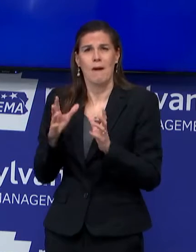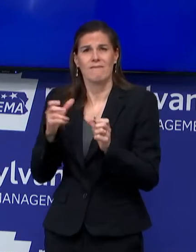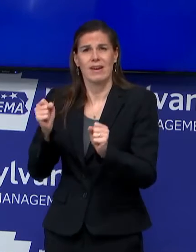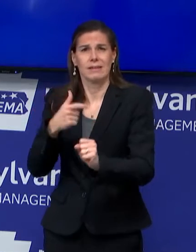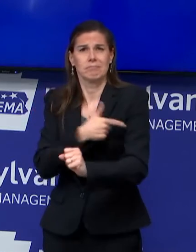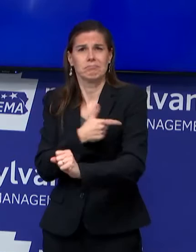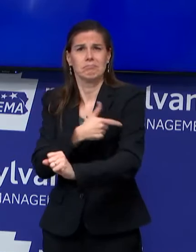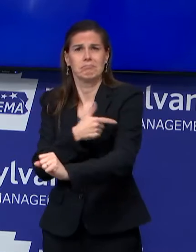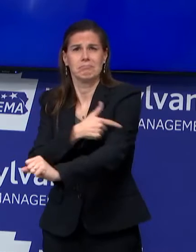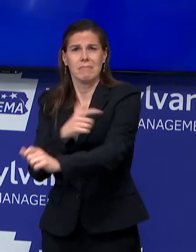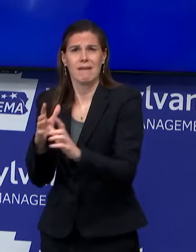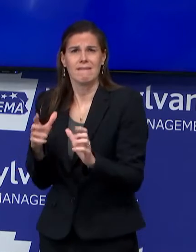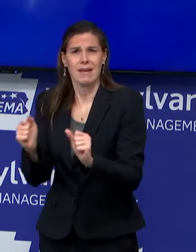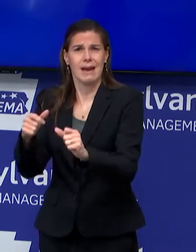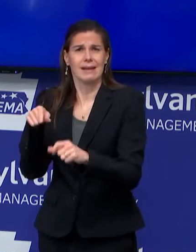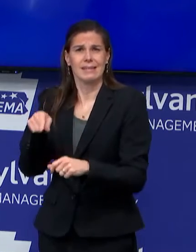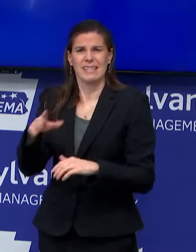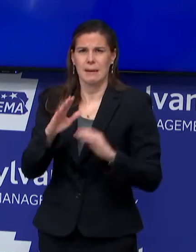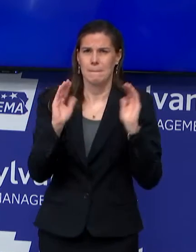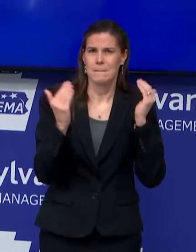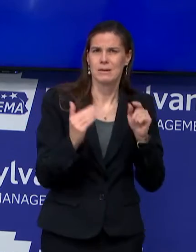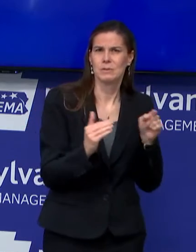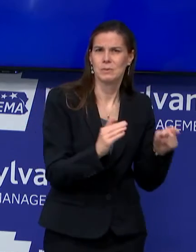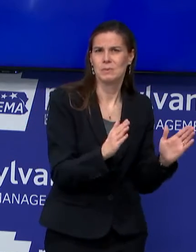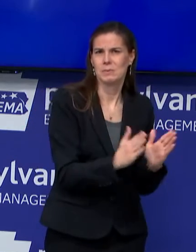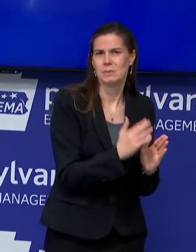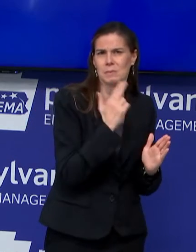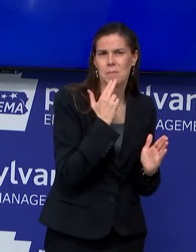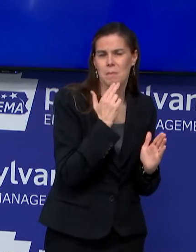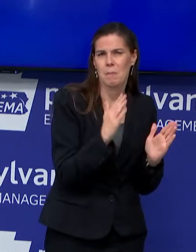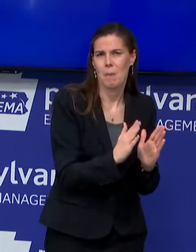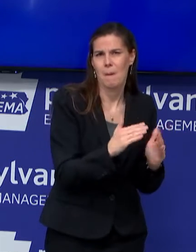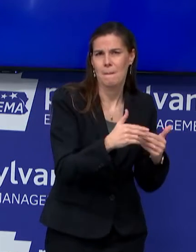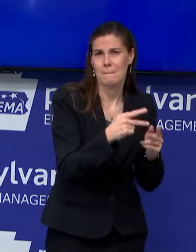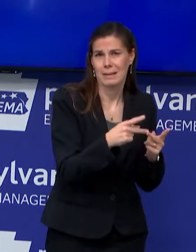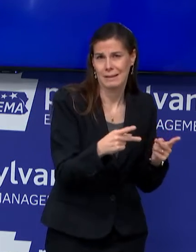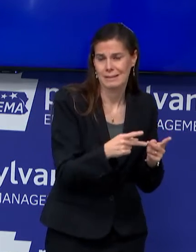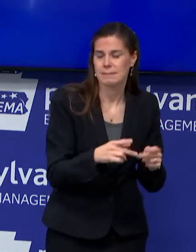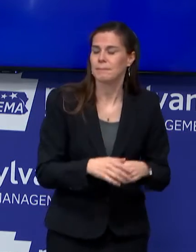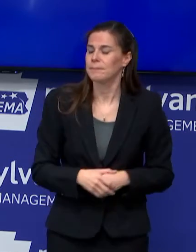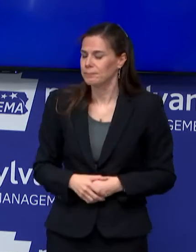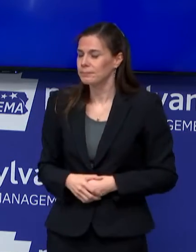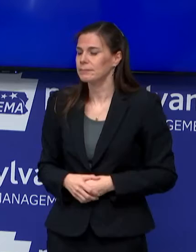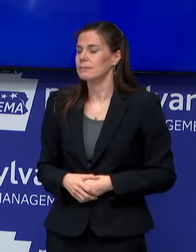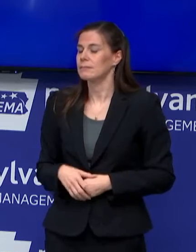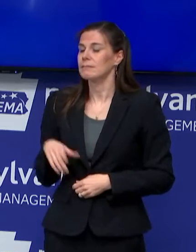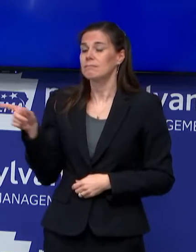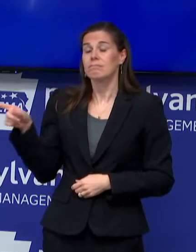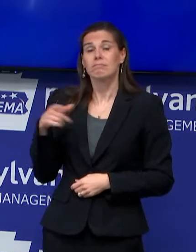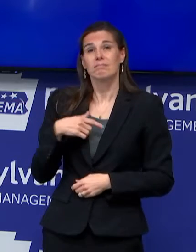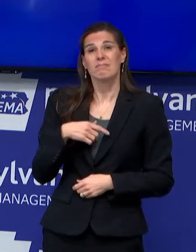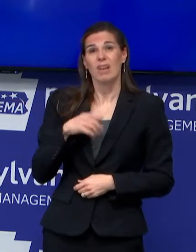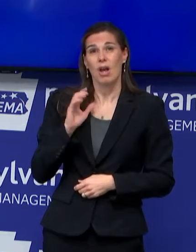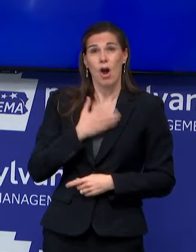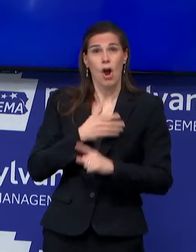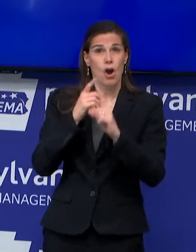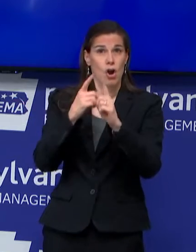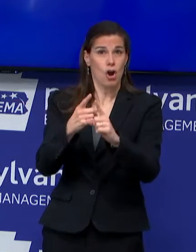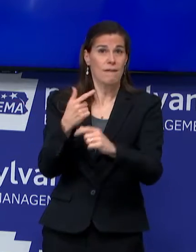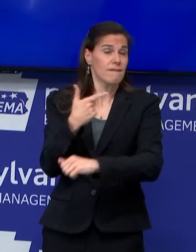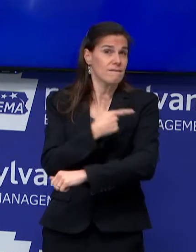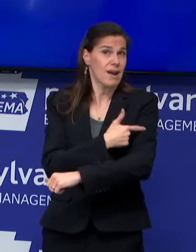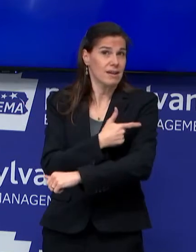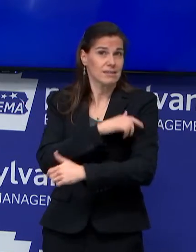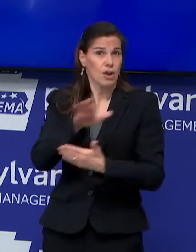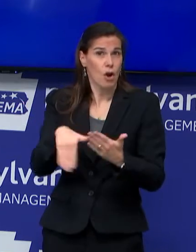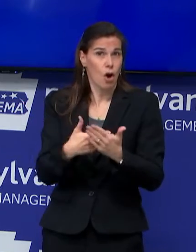out most quickly and efficiently. So I think from the state's perspective, our goal is to vaccinate all folks in 1A.